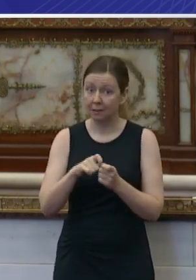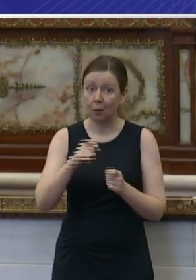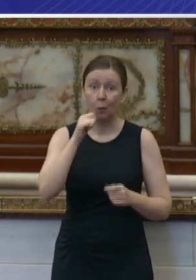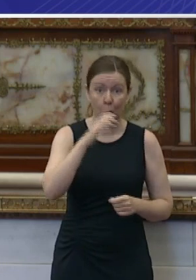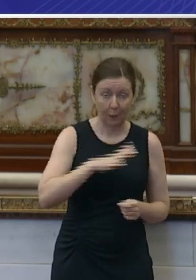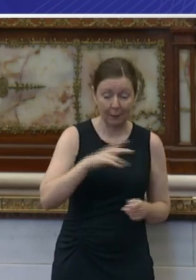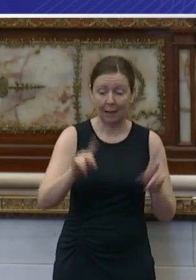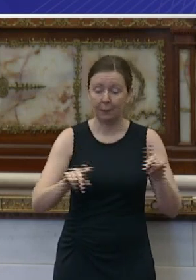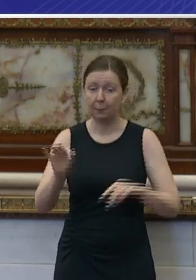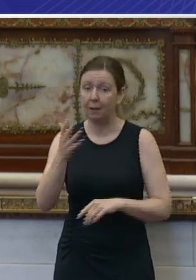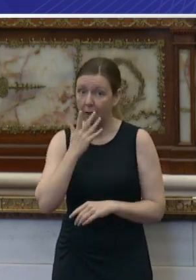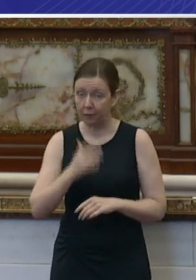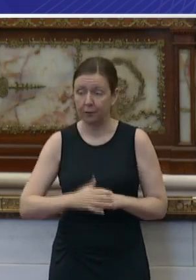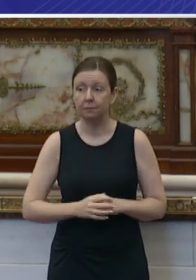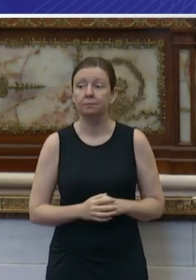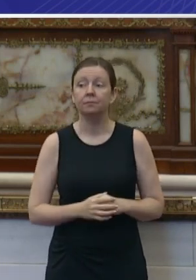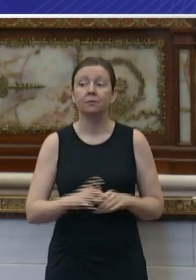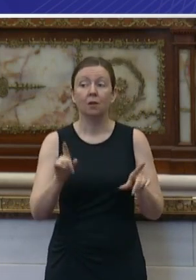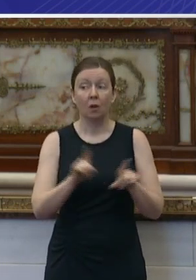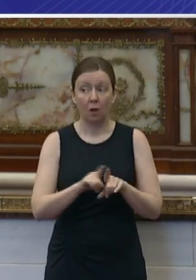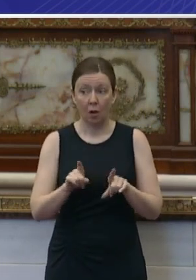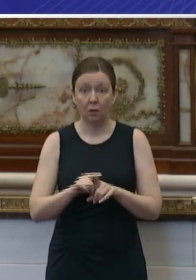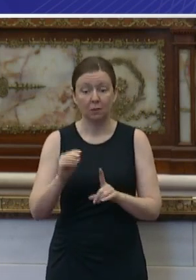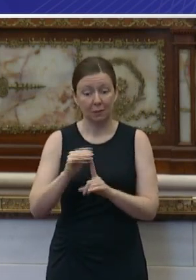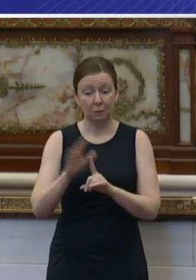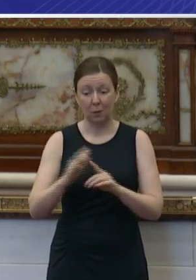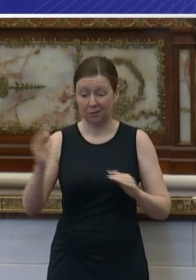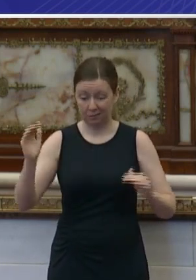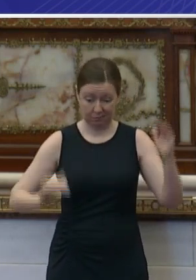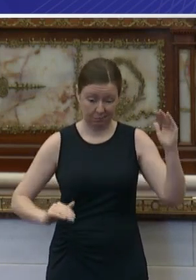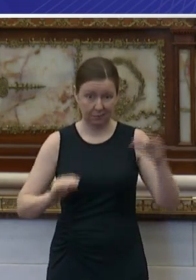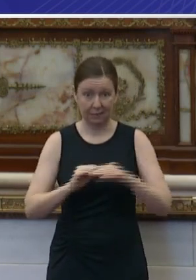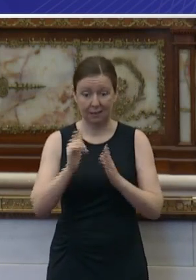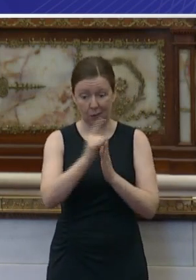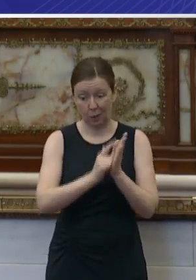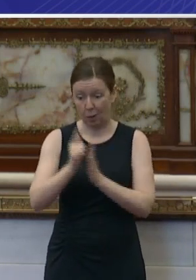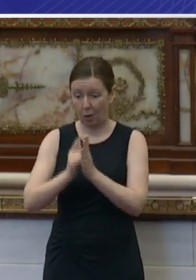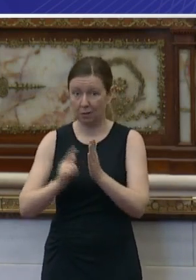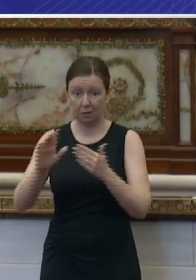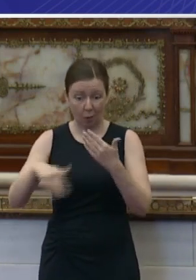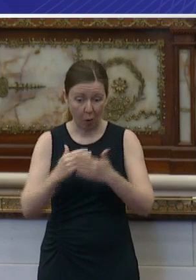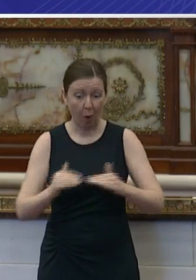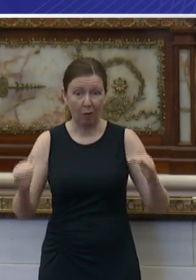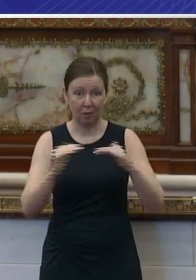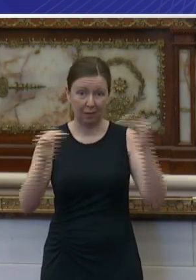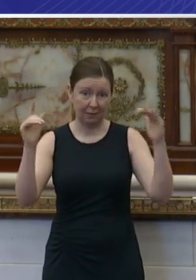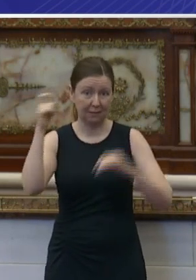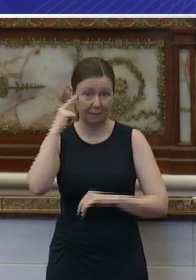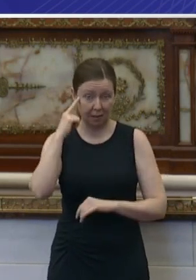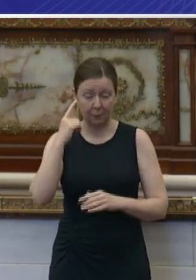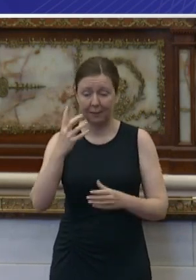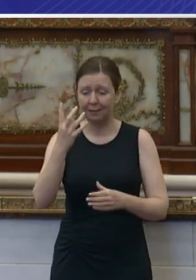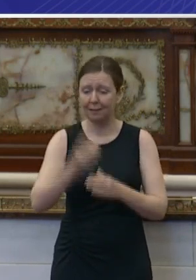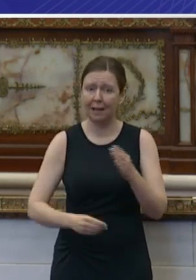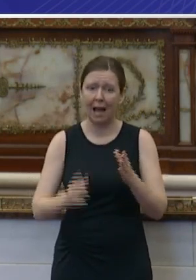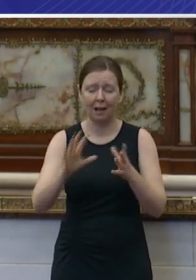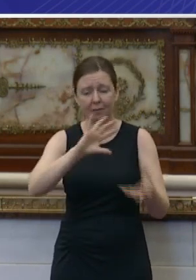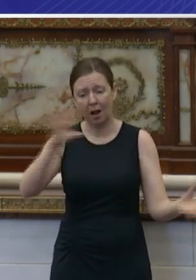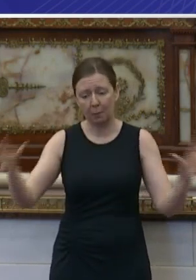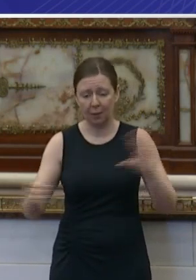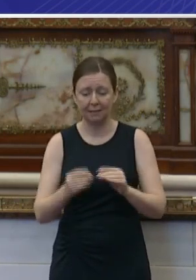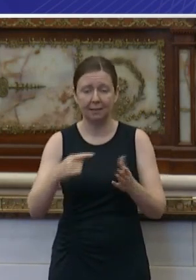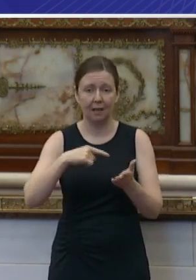women and people of color. It has also exposed gaps in our existing laws at all levels of government, including the lack of comprehensive paid sick